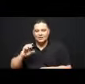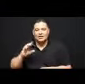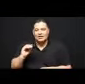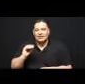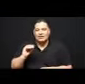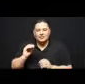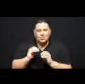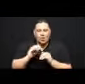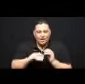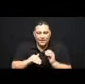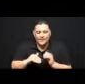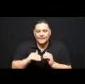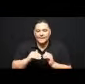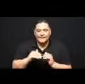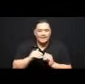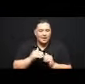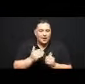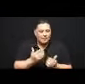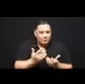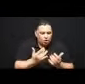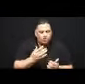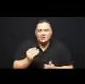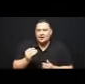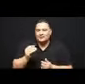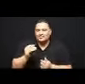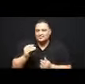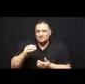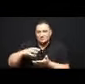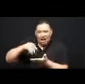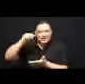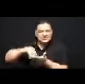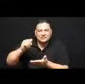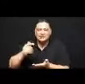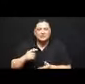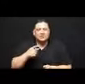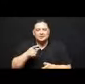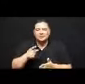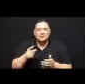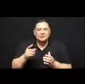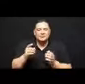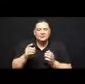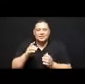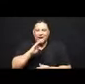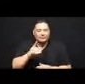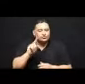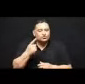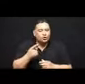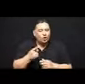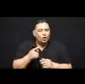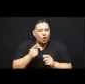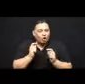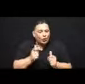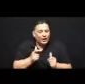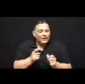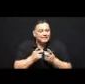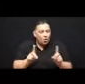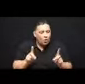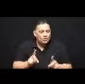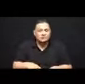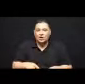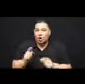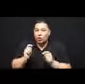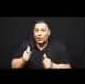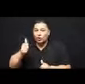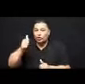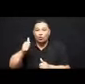dust. That you never were just quick divorces and quicker weddings. Of course, I've heard